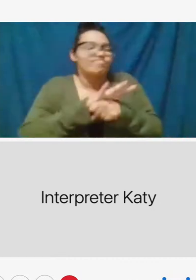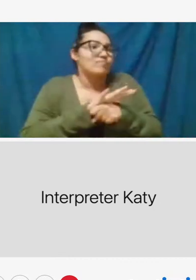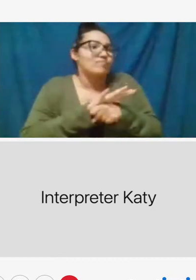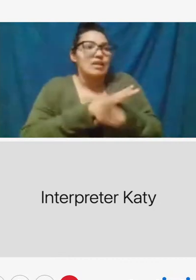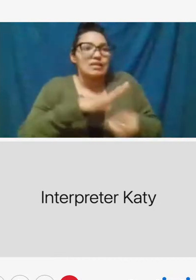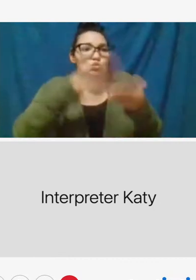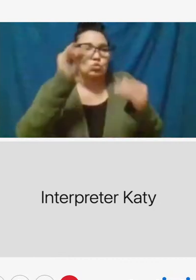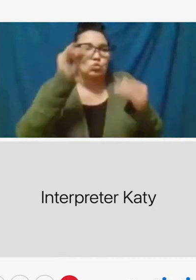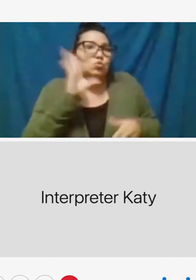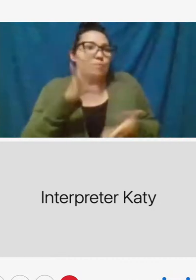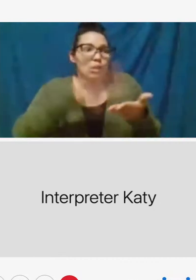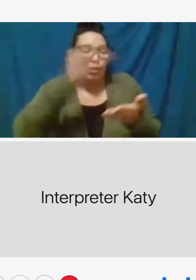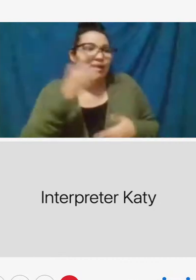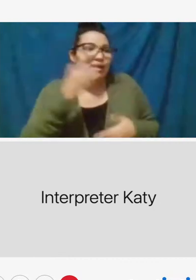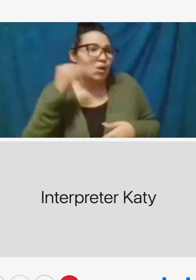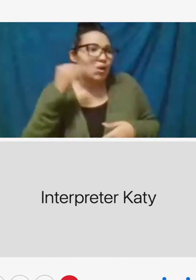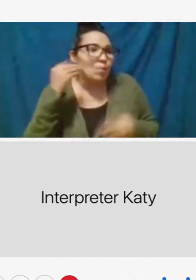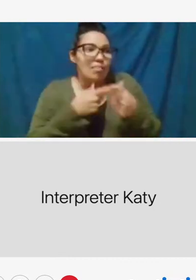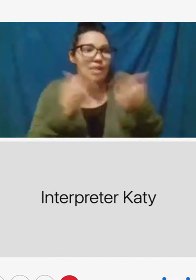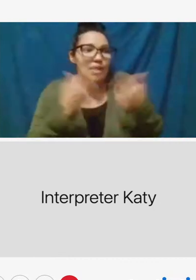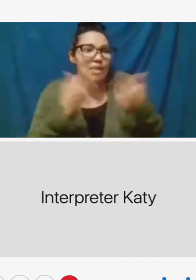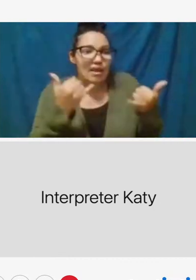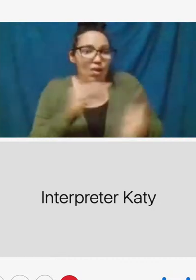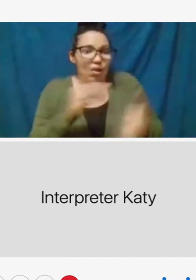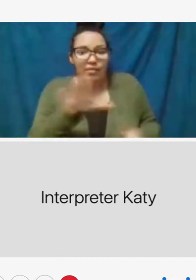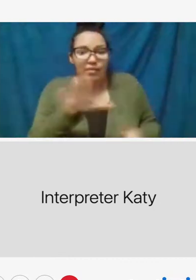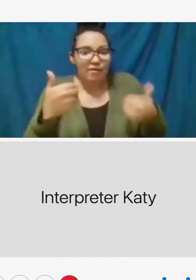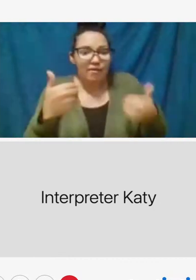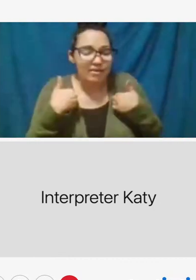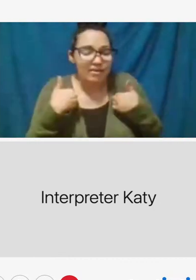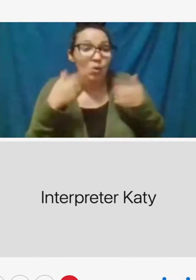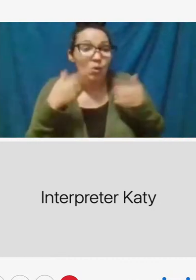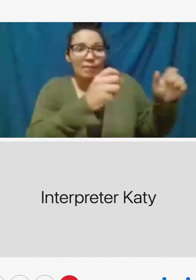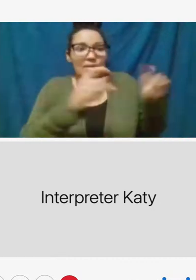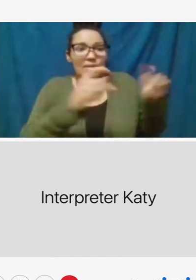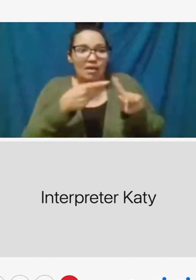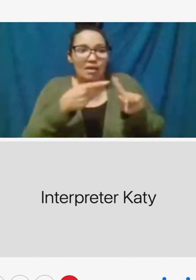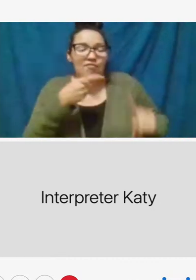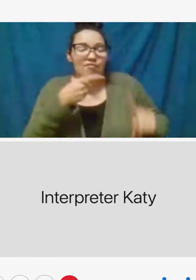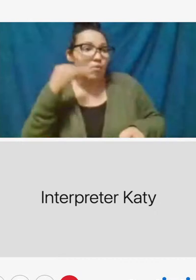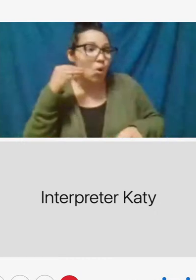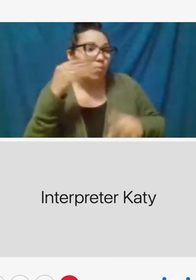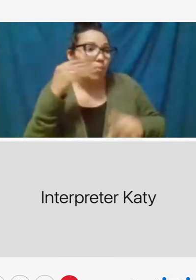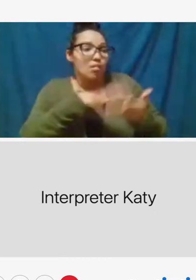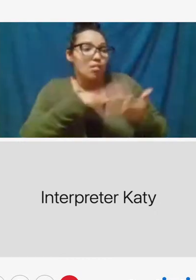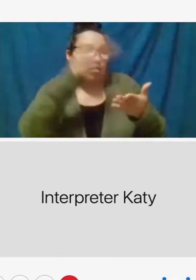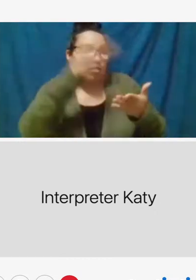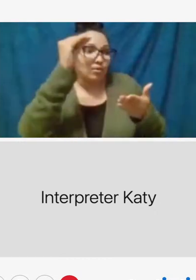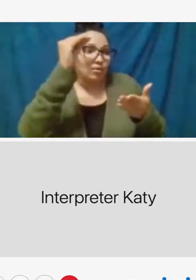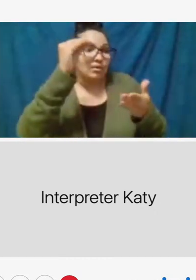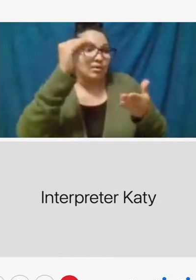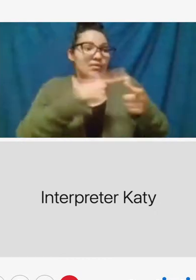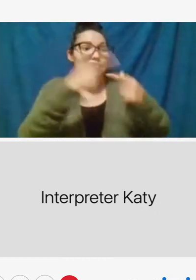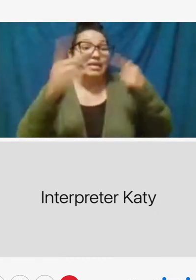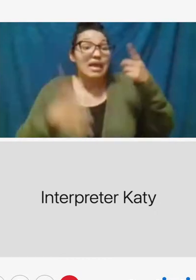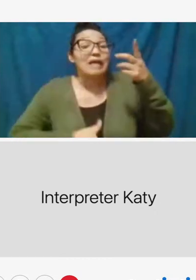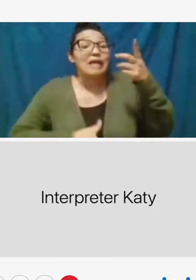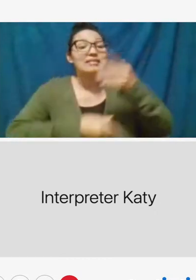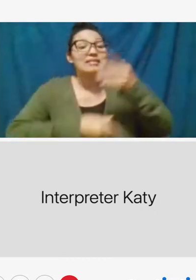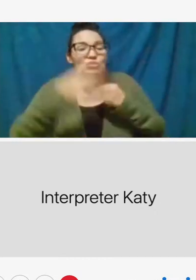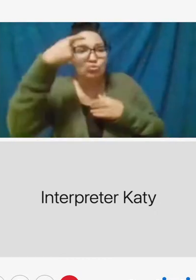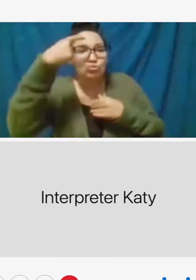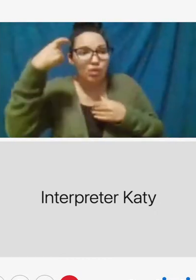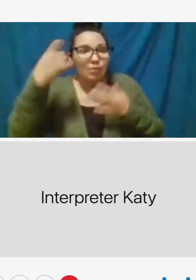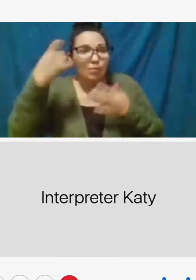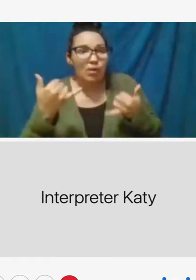then now they're having you know and now they're coming back from learning at home and and the the additional trauma that they're going through now